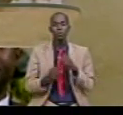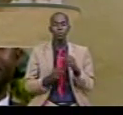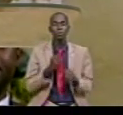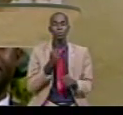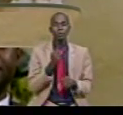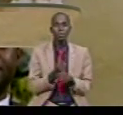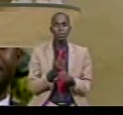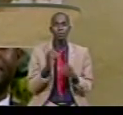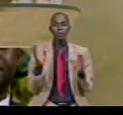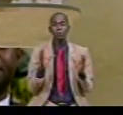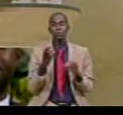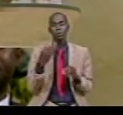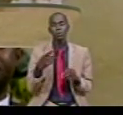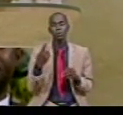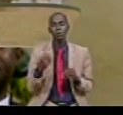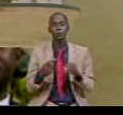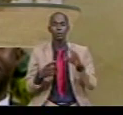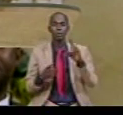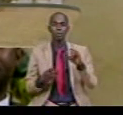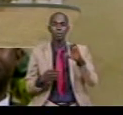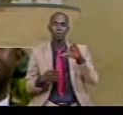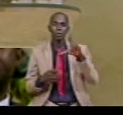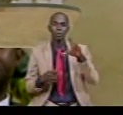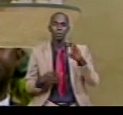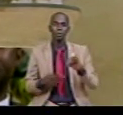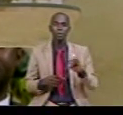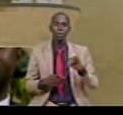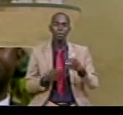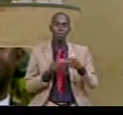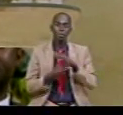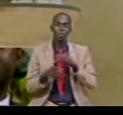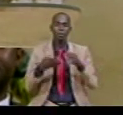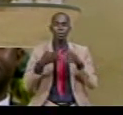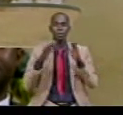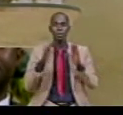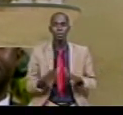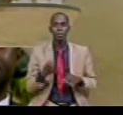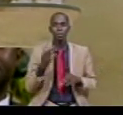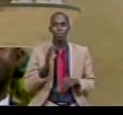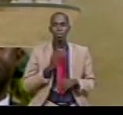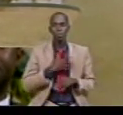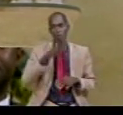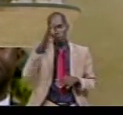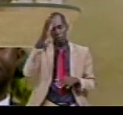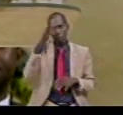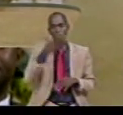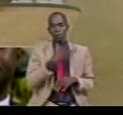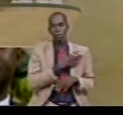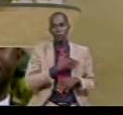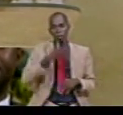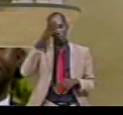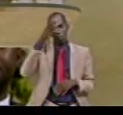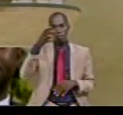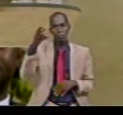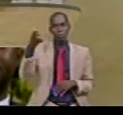anniversary of the Deeper Christian Life Ministry under the leadership of our father and grandfather,